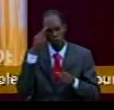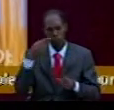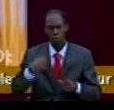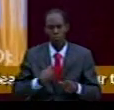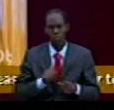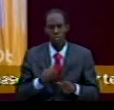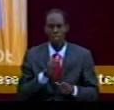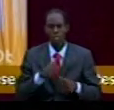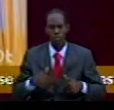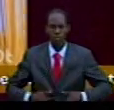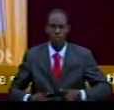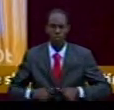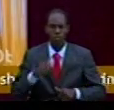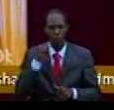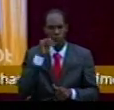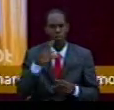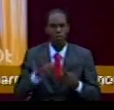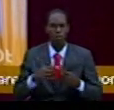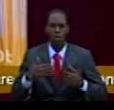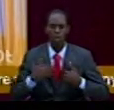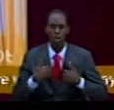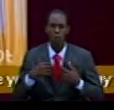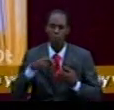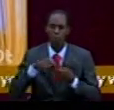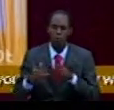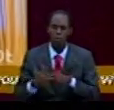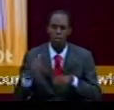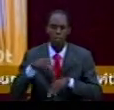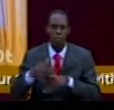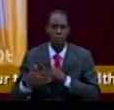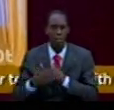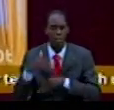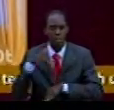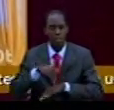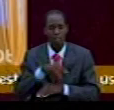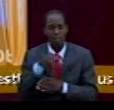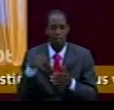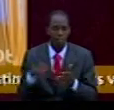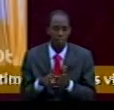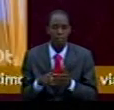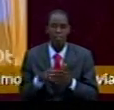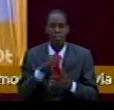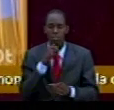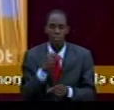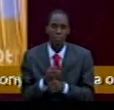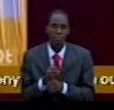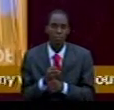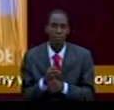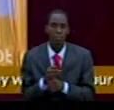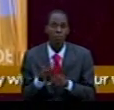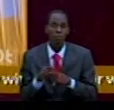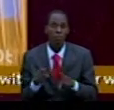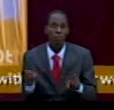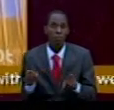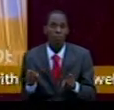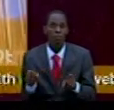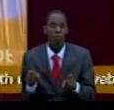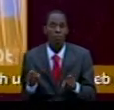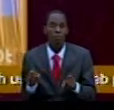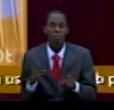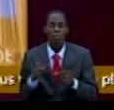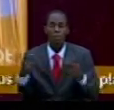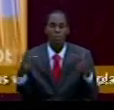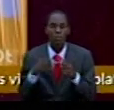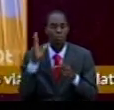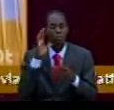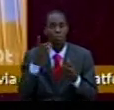end? What will the future hold for me if I'm suffering from spinal cord issues? But if the pains will come like